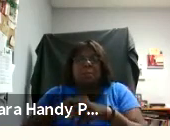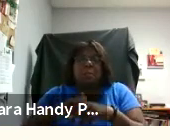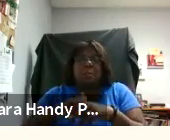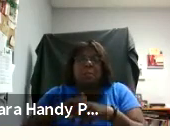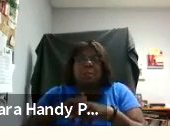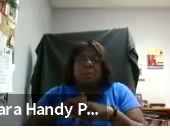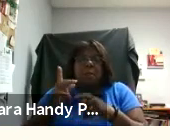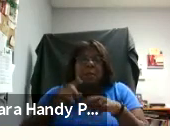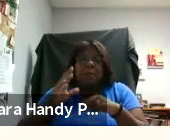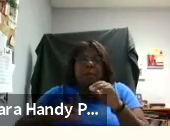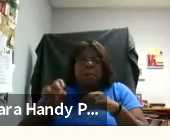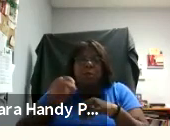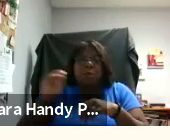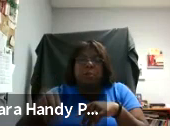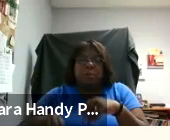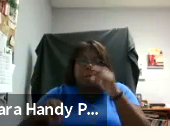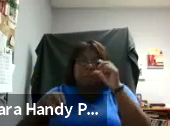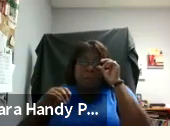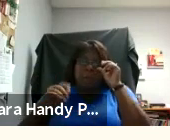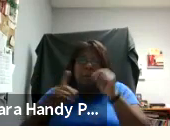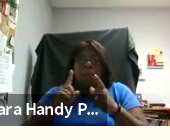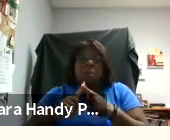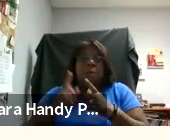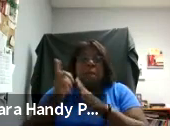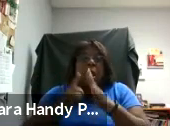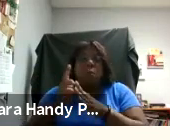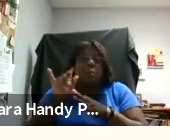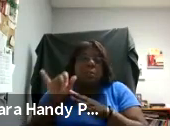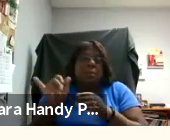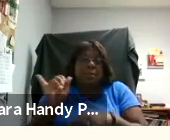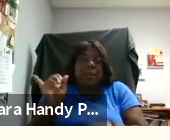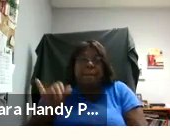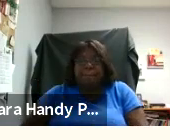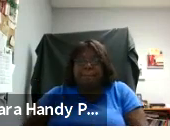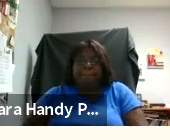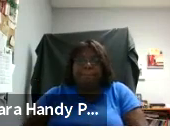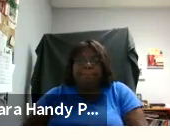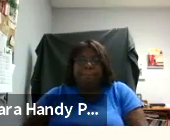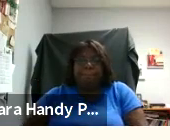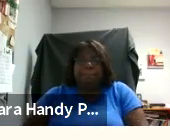productivity, but for the most part, the hours have remained the same.